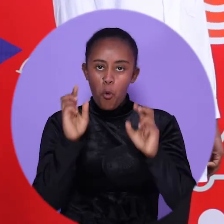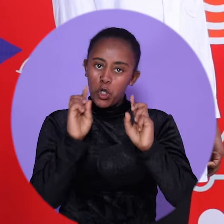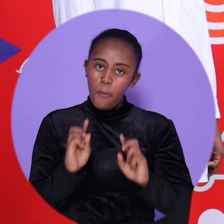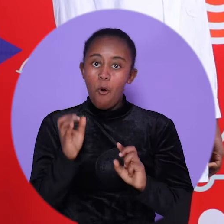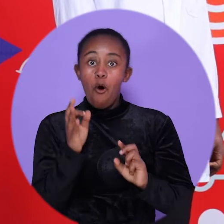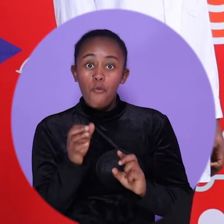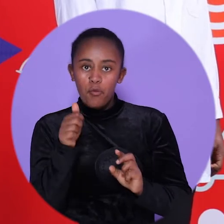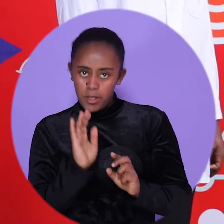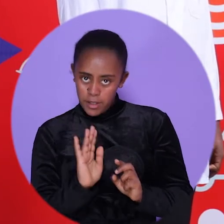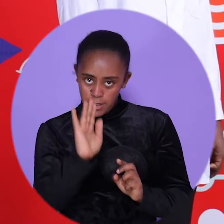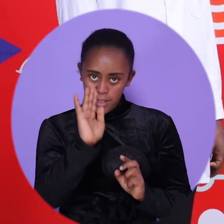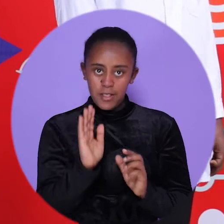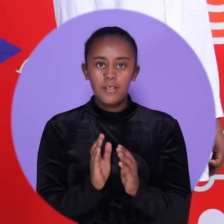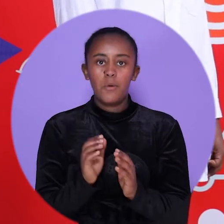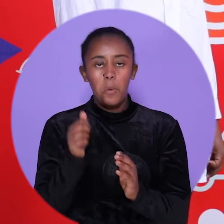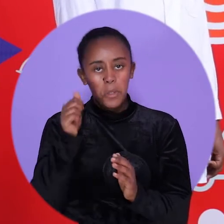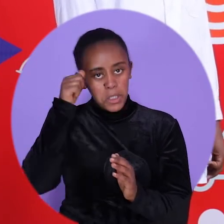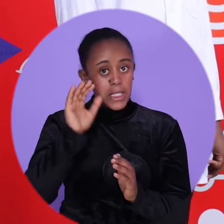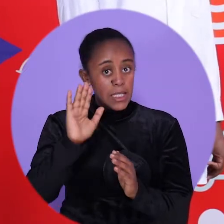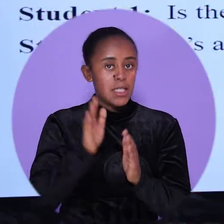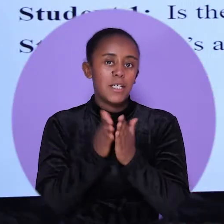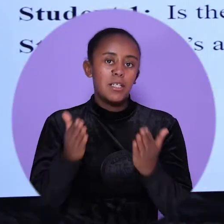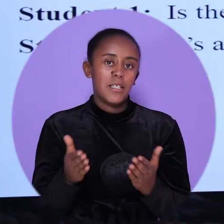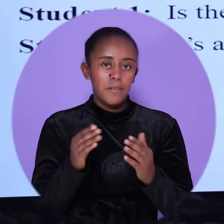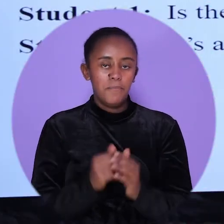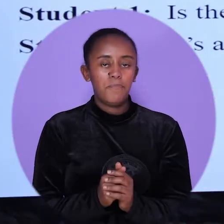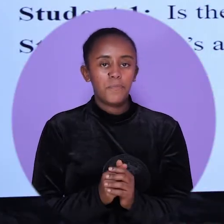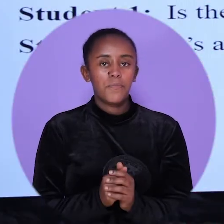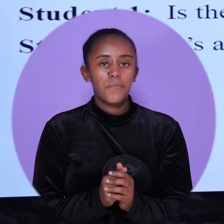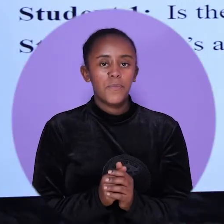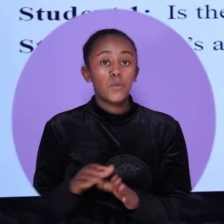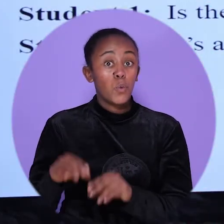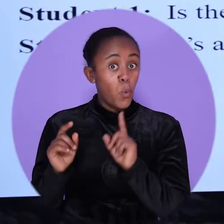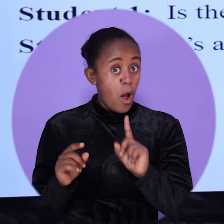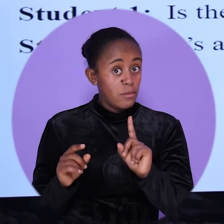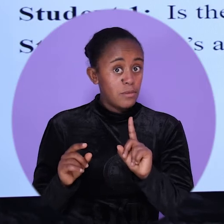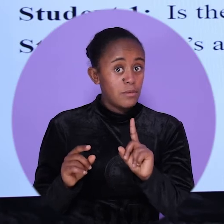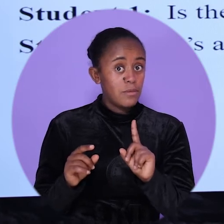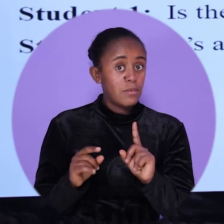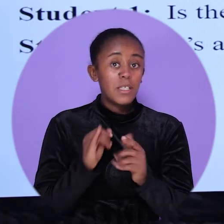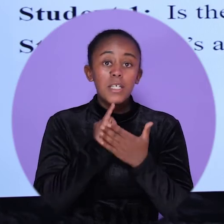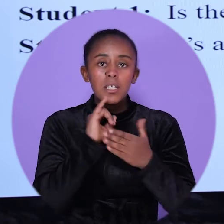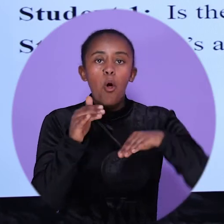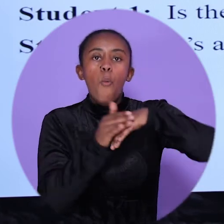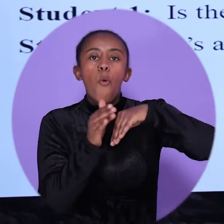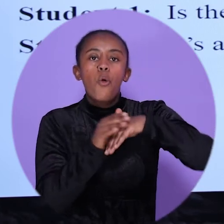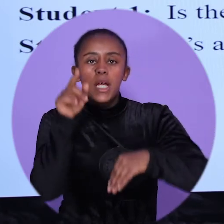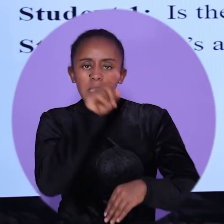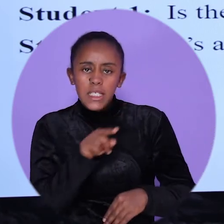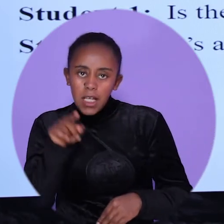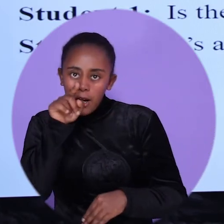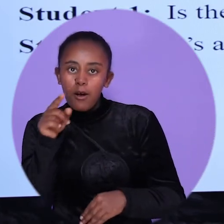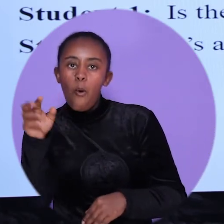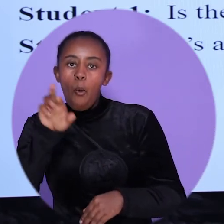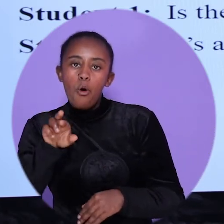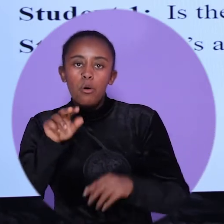Let us go to the second example. Student 1 says, is the ball a circle or a